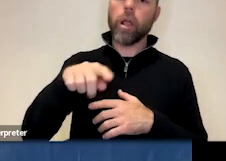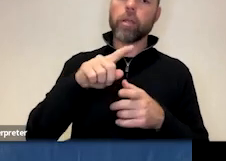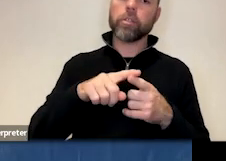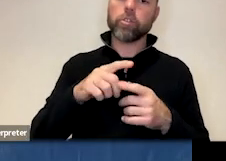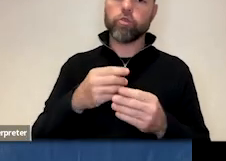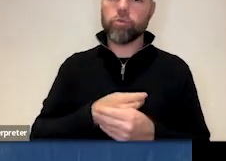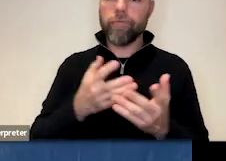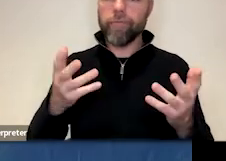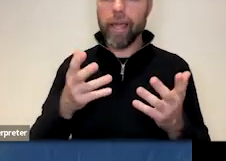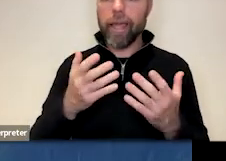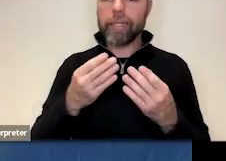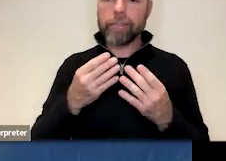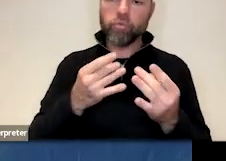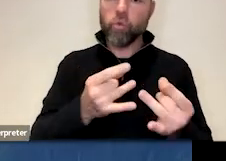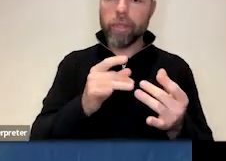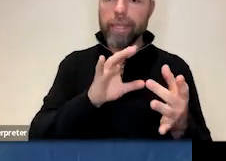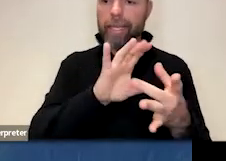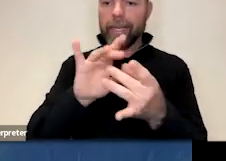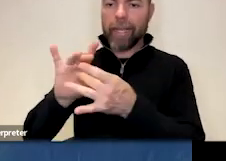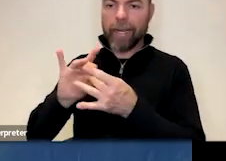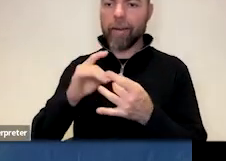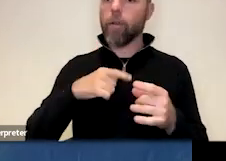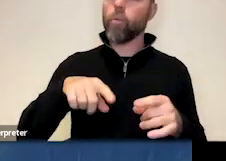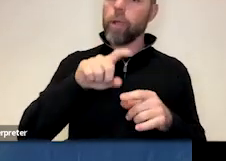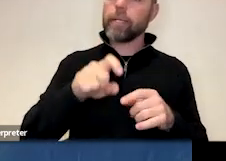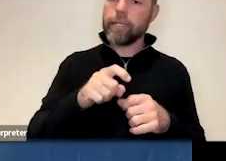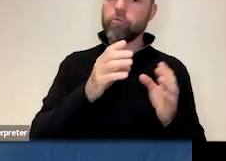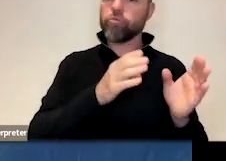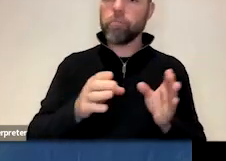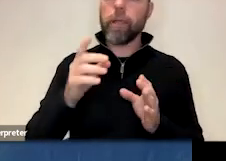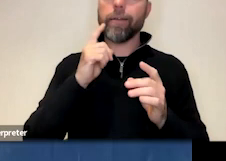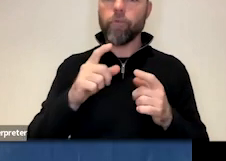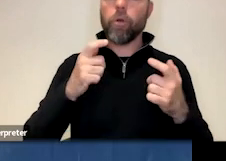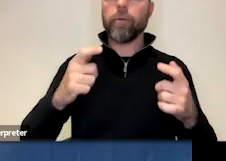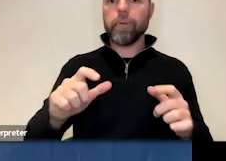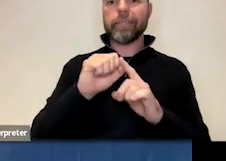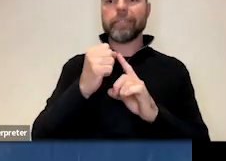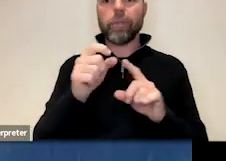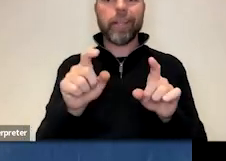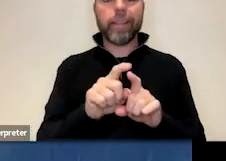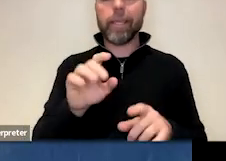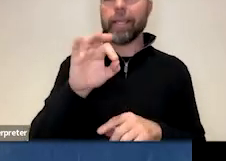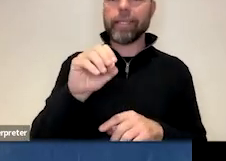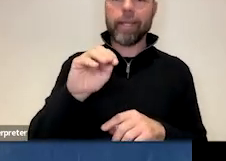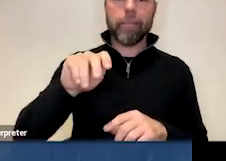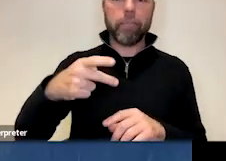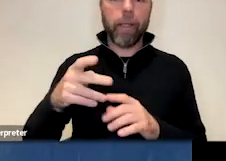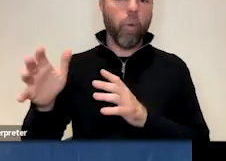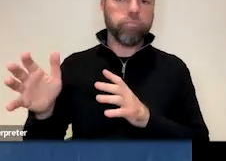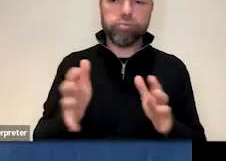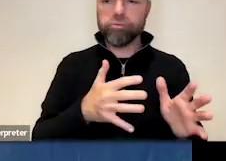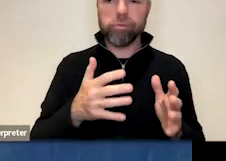seamless connectivity, we need to prepare for extreme scenarios like 90-mile-per-hour winds that can